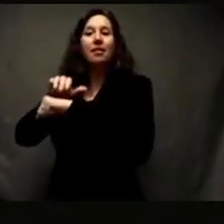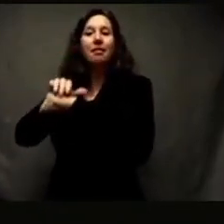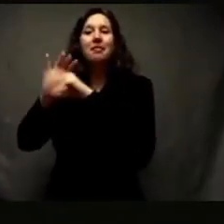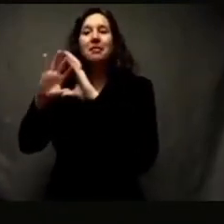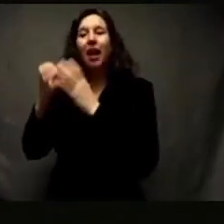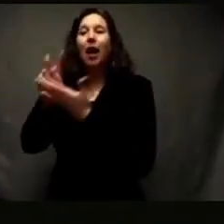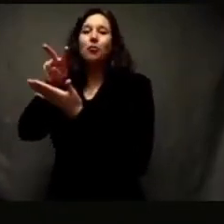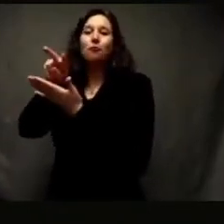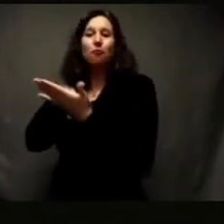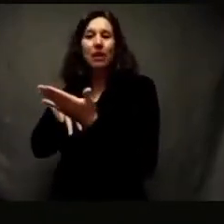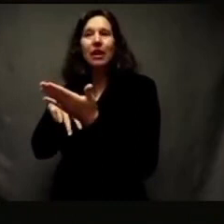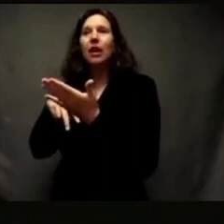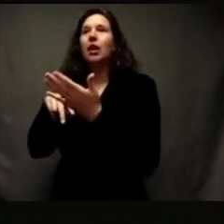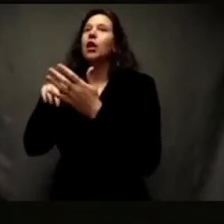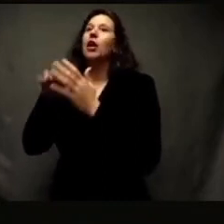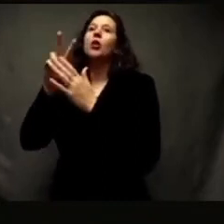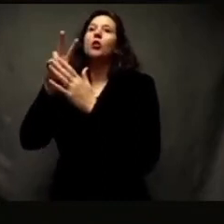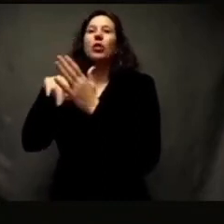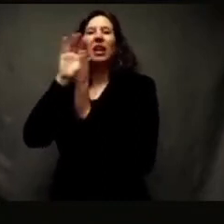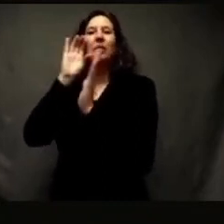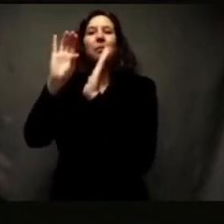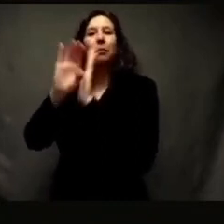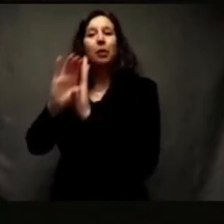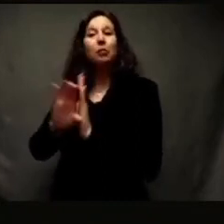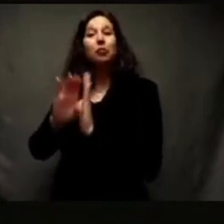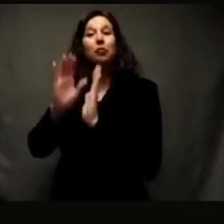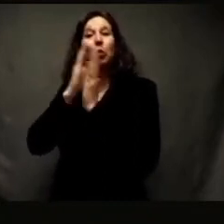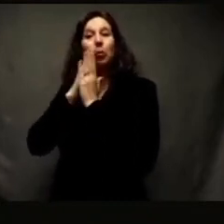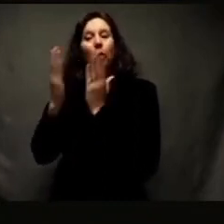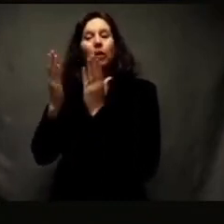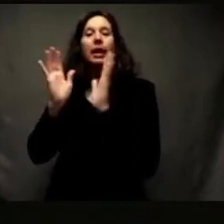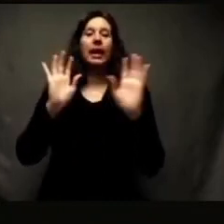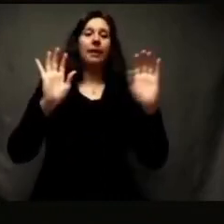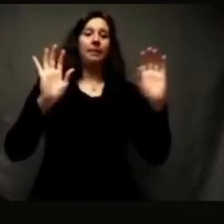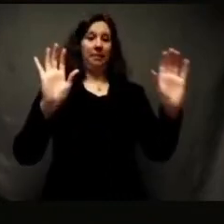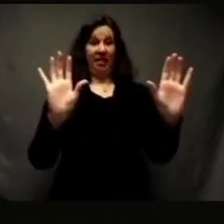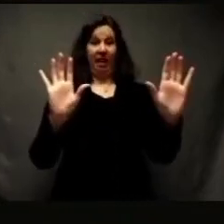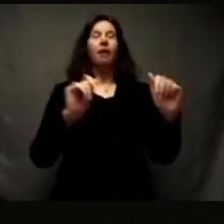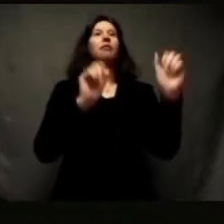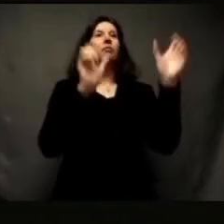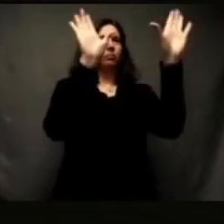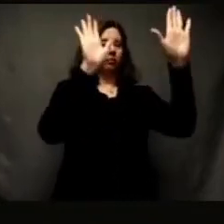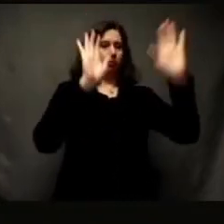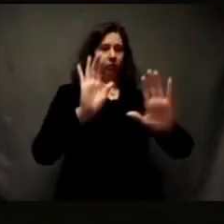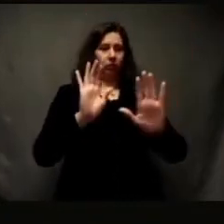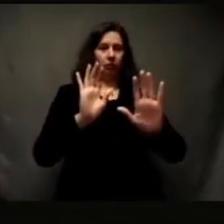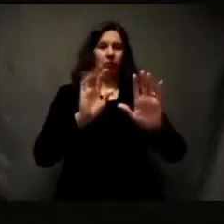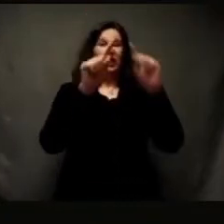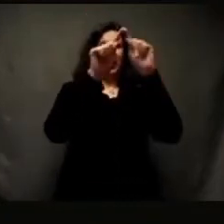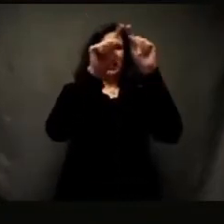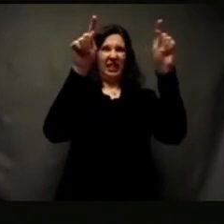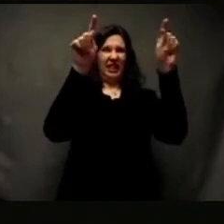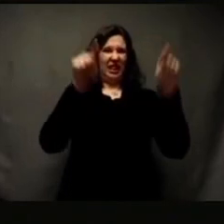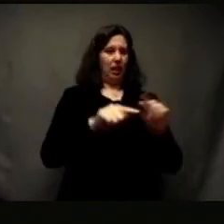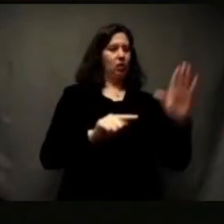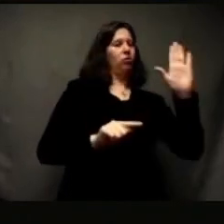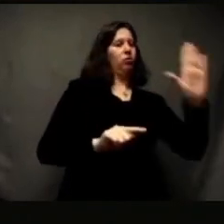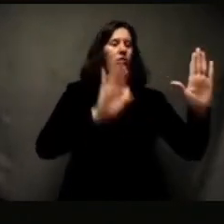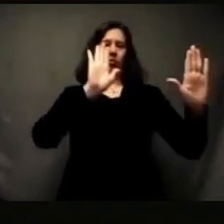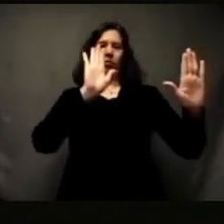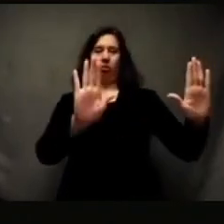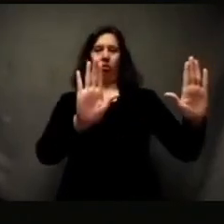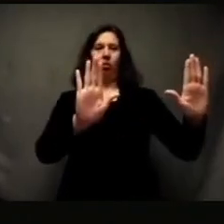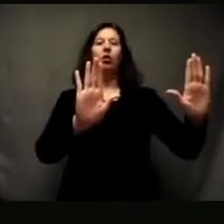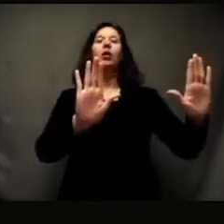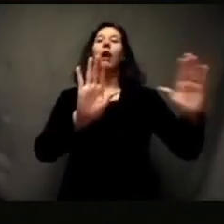reading and from reading picture books, etc., putting them next to each other and kind of showing the similarities between the two. They're both ways